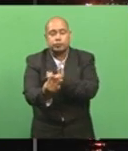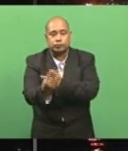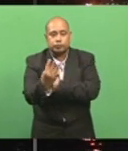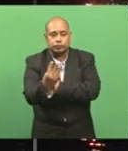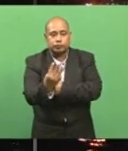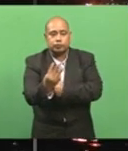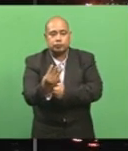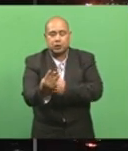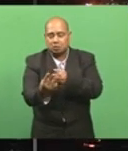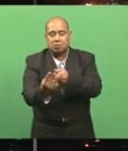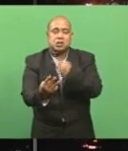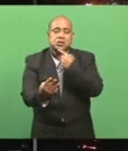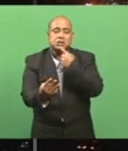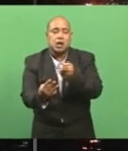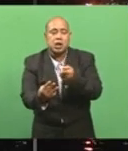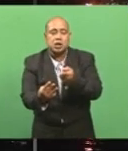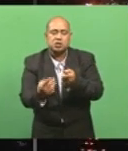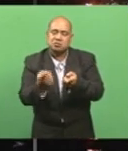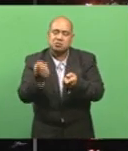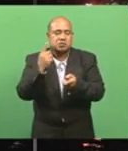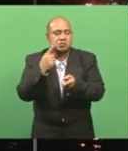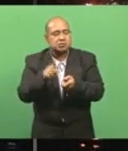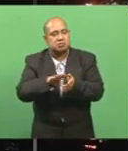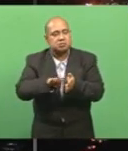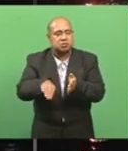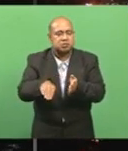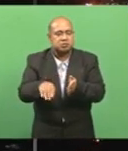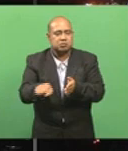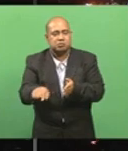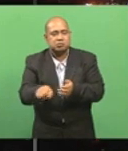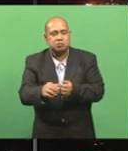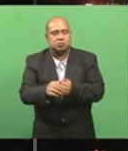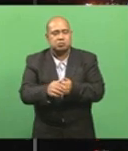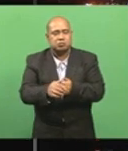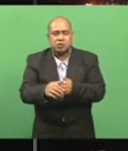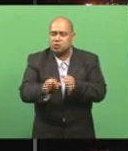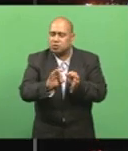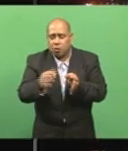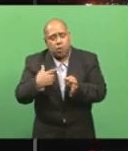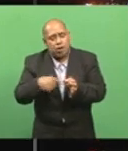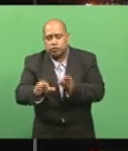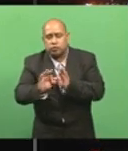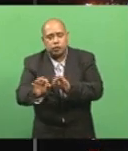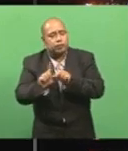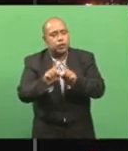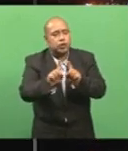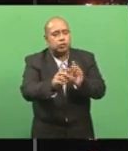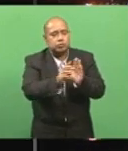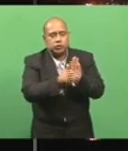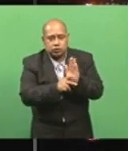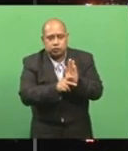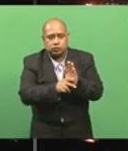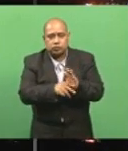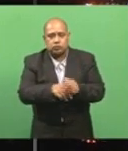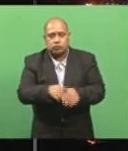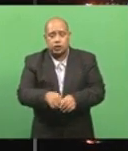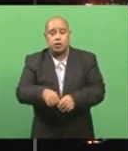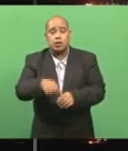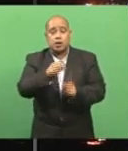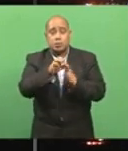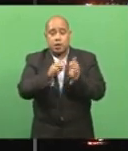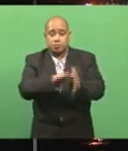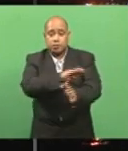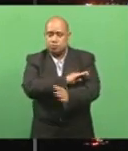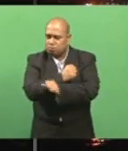accused persons, stating the charges were unlawful because the Prime Minister does not have the powers to impose government restrictions, rather